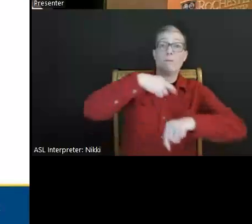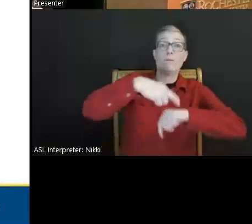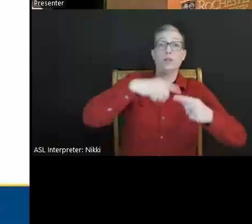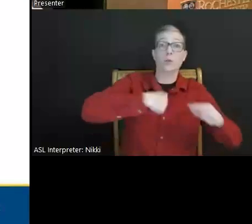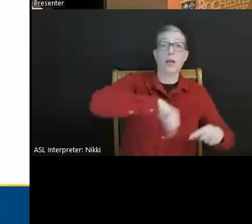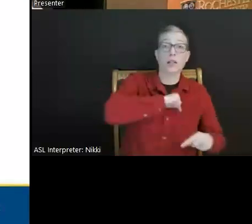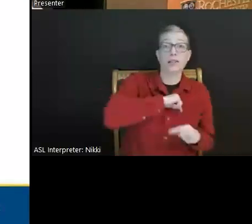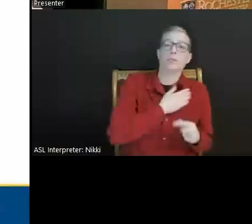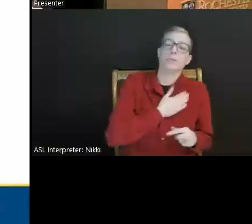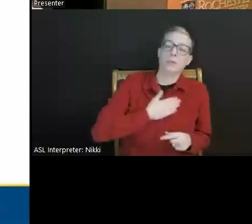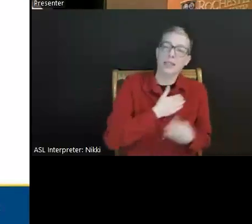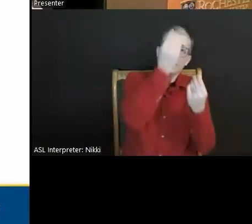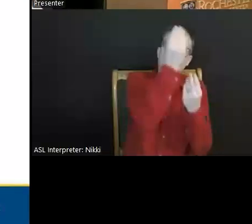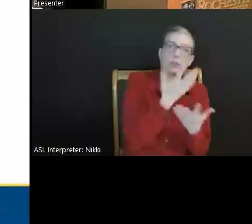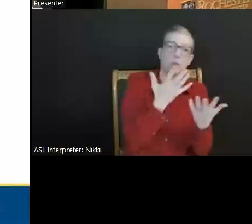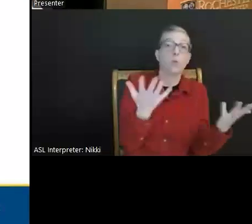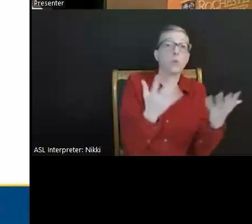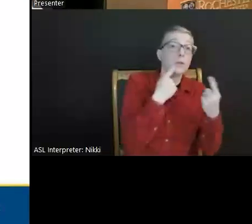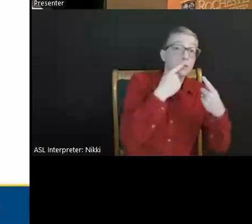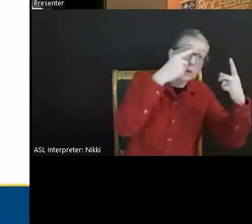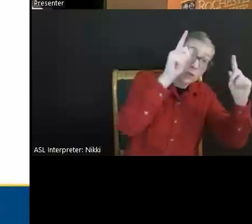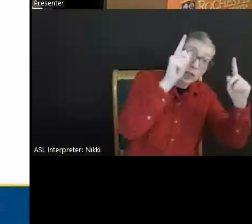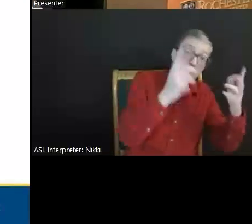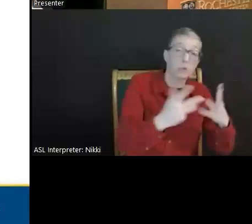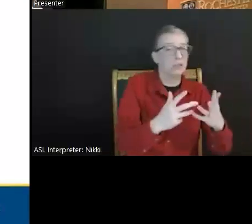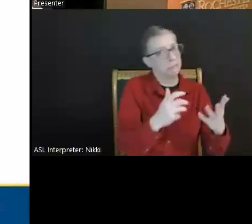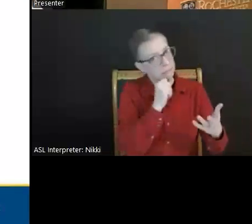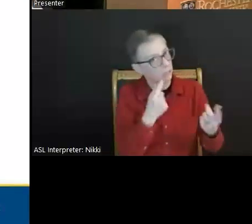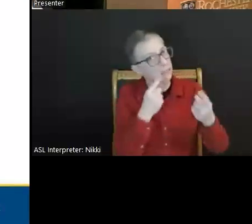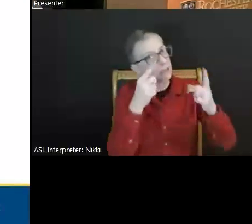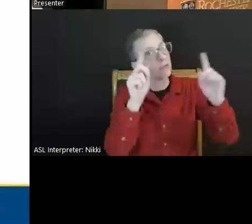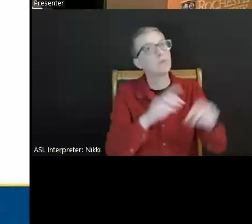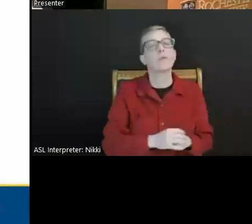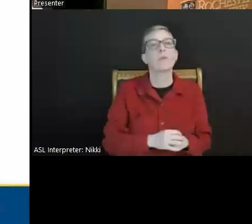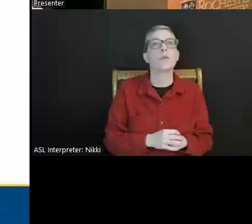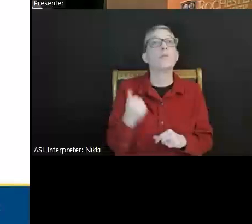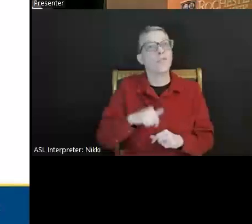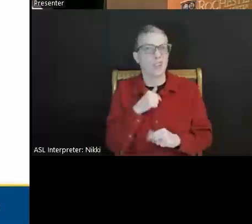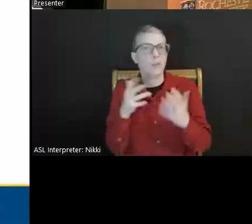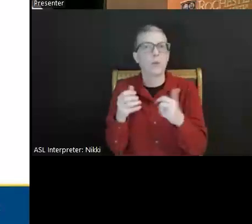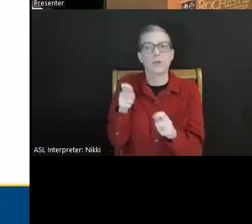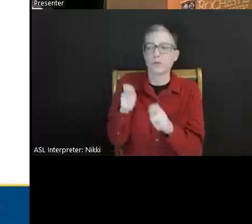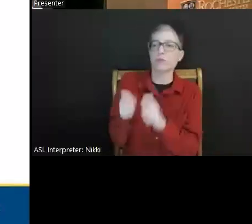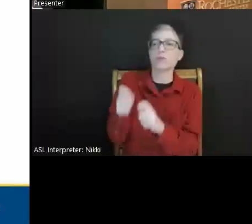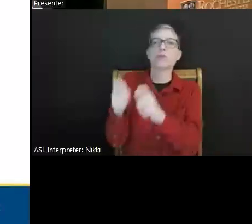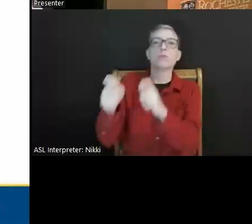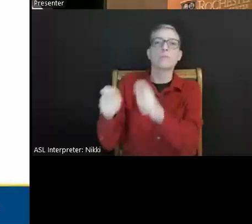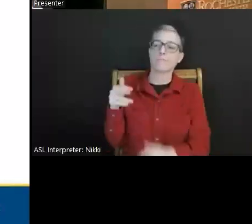not, assessing with the team, and making any changes as we go along.